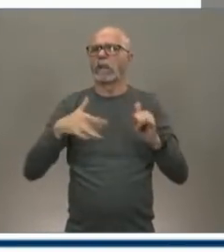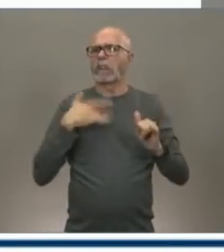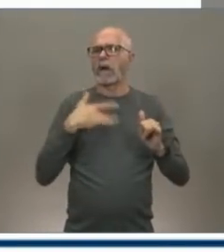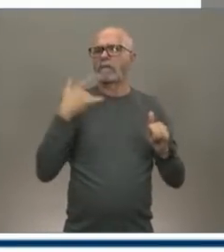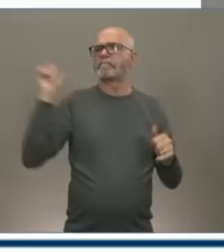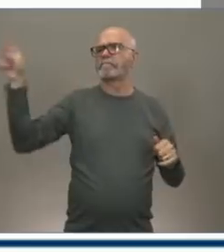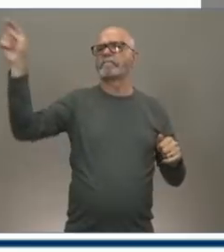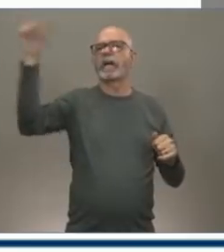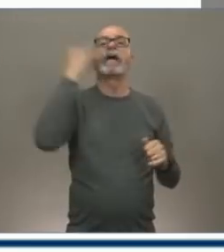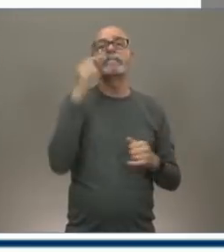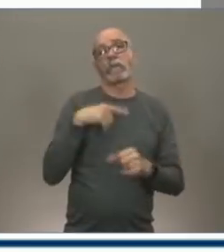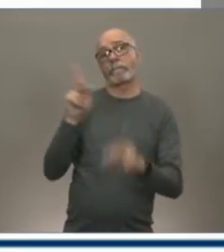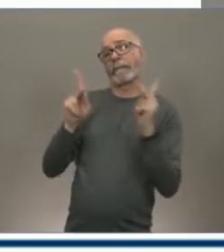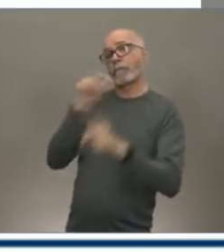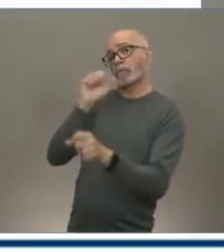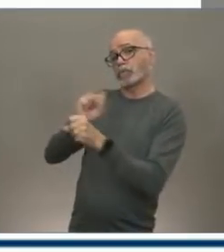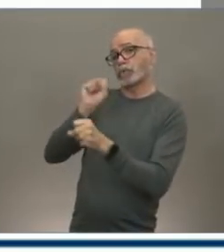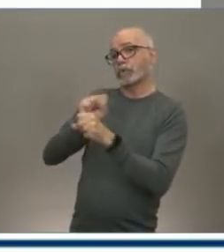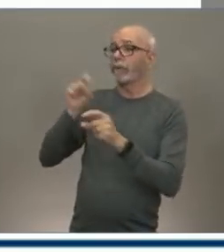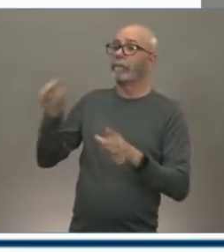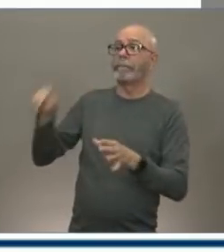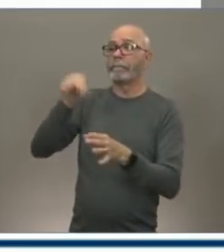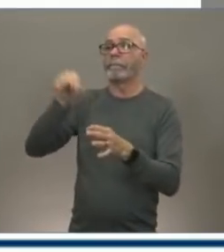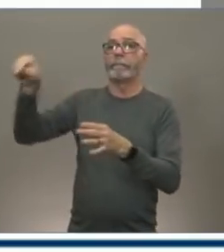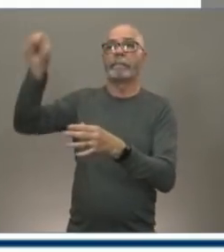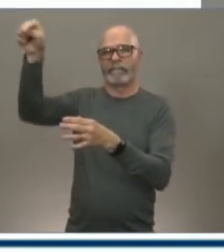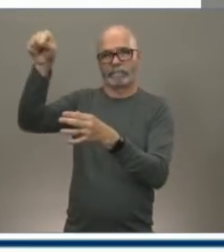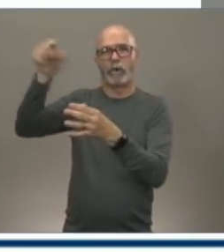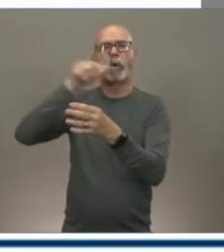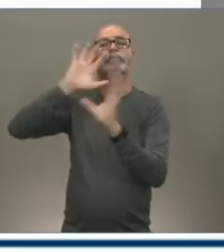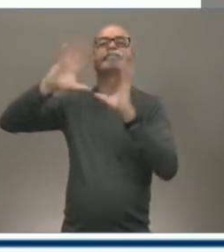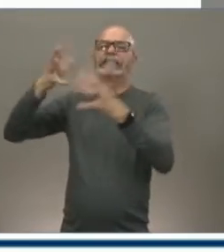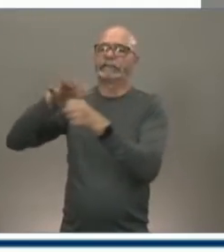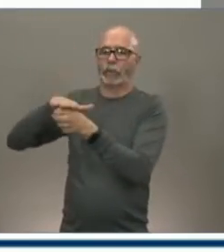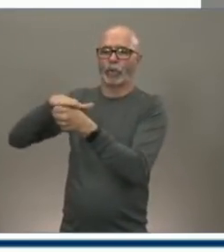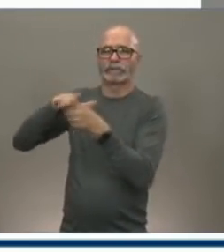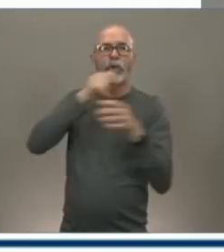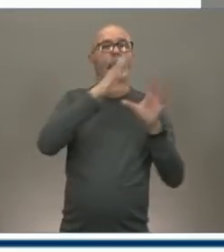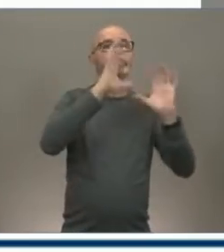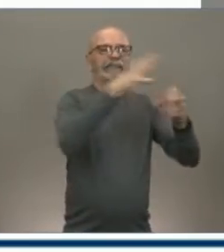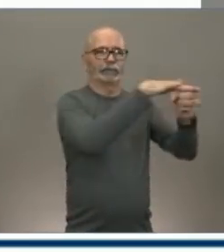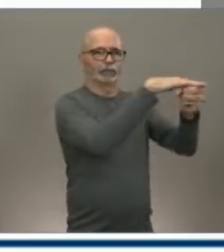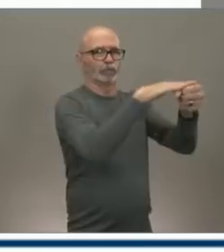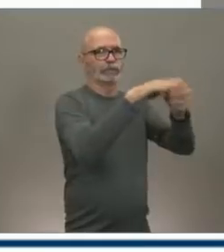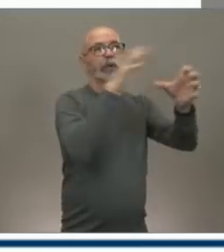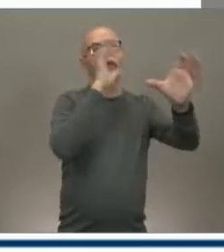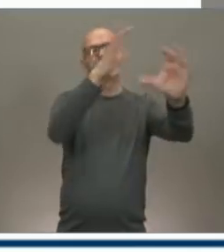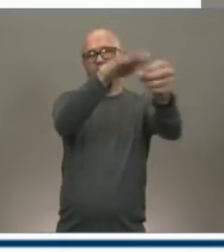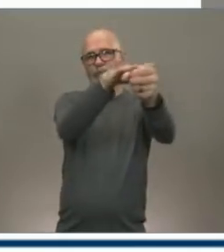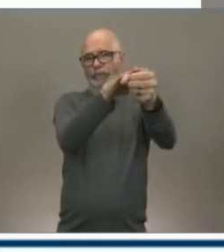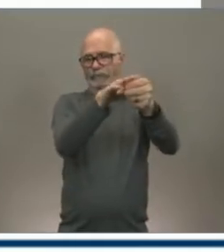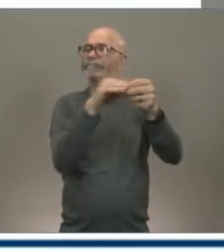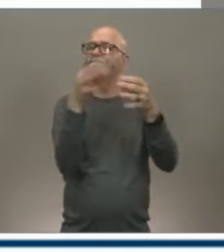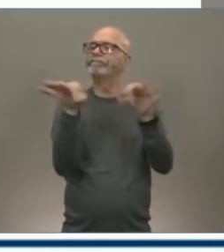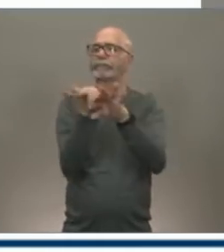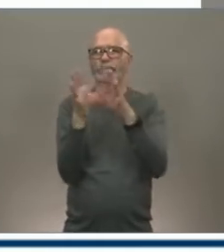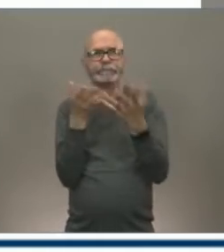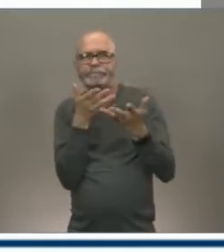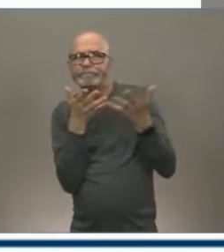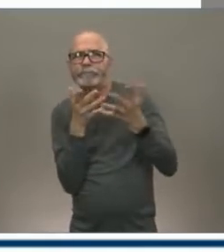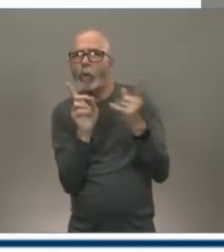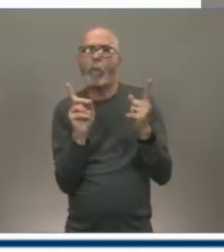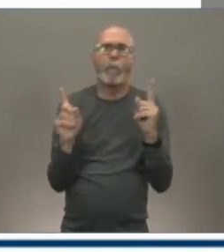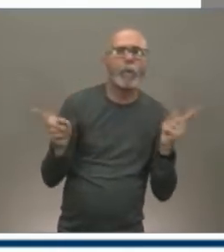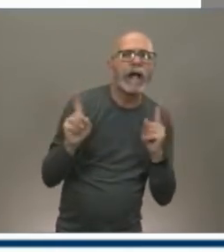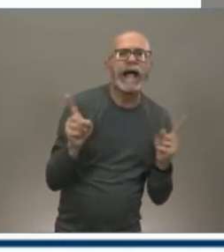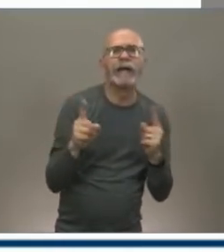host communities on that, and there'll be local communication when we actually have the specifics on those